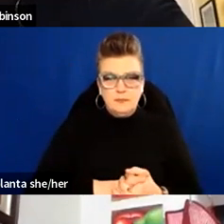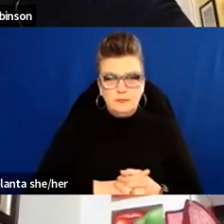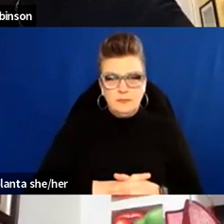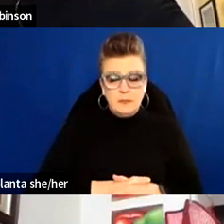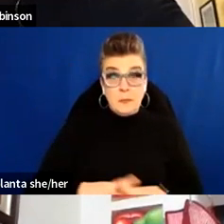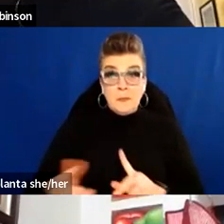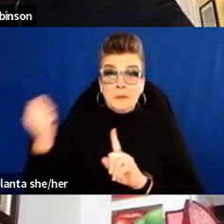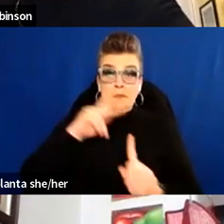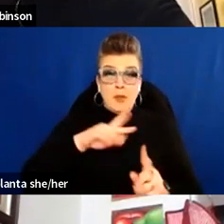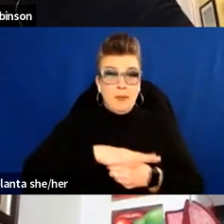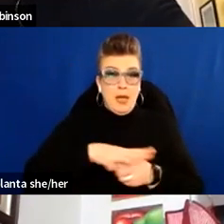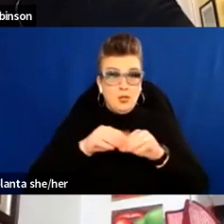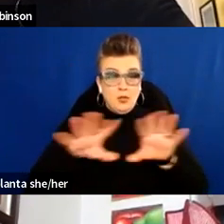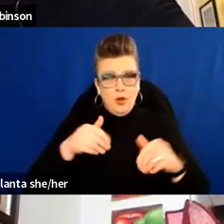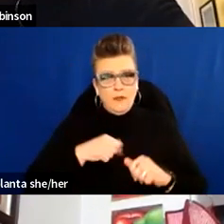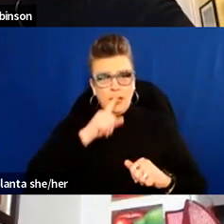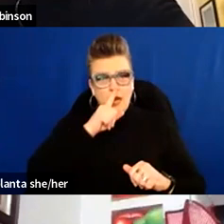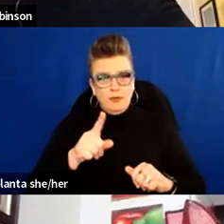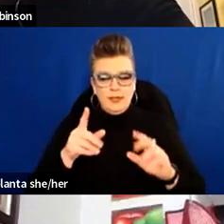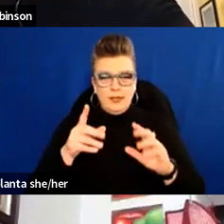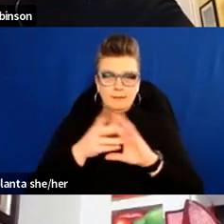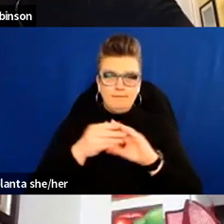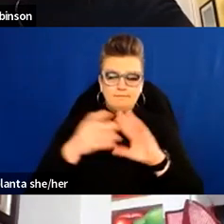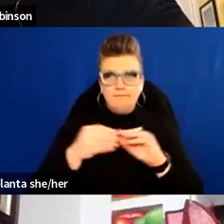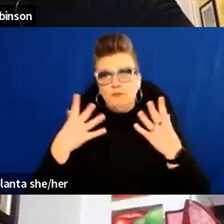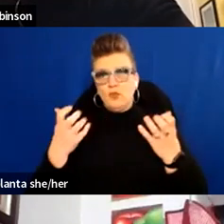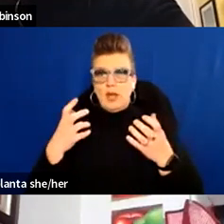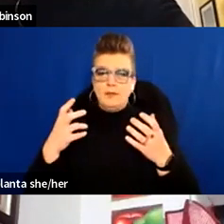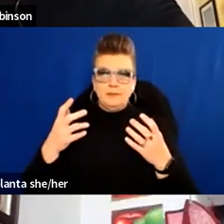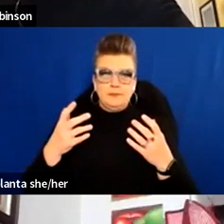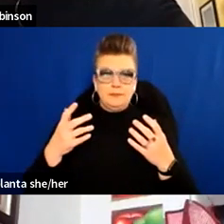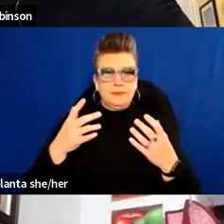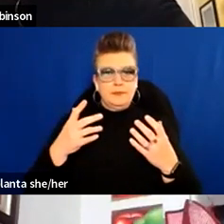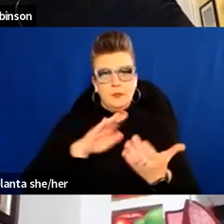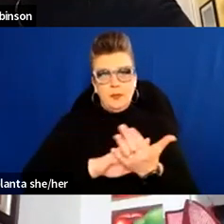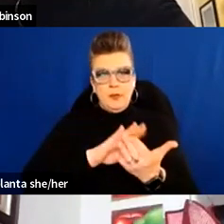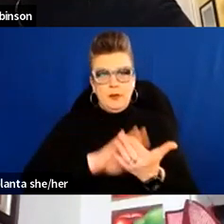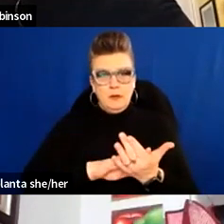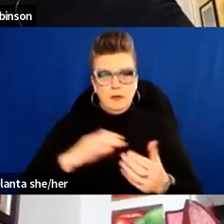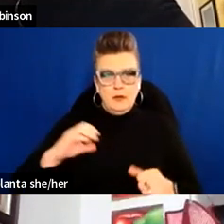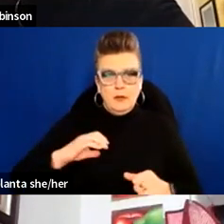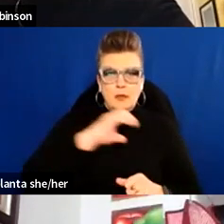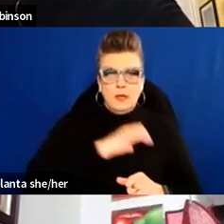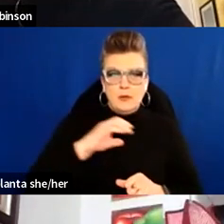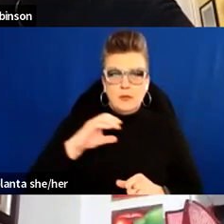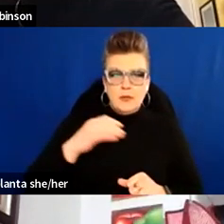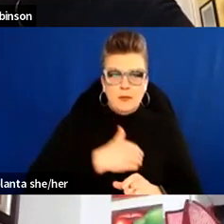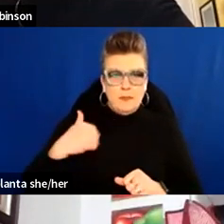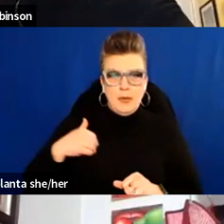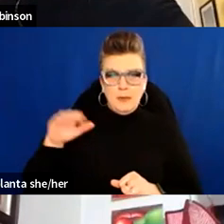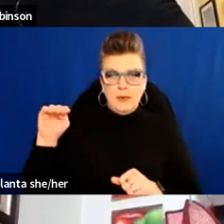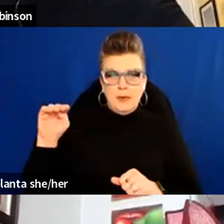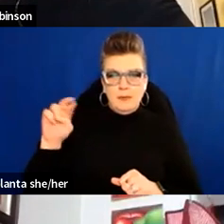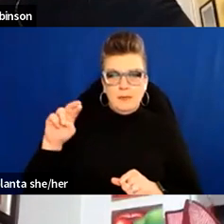the covet i really spoke son of tonight to really commend um council member mercer who goes to my daughter's